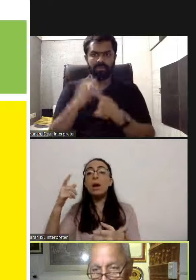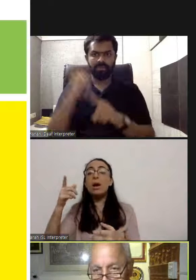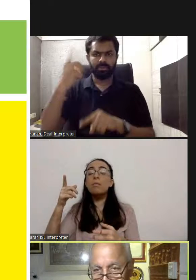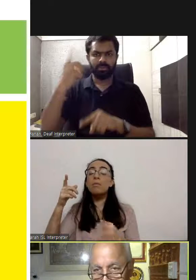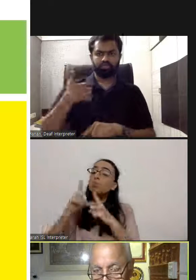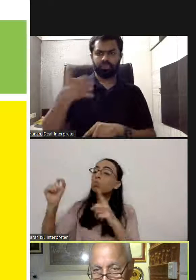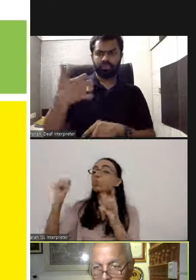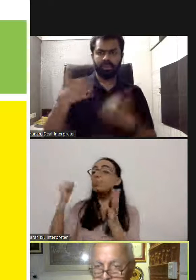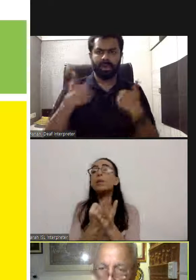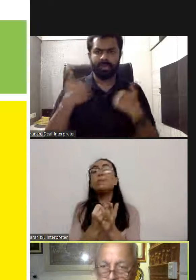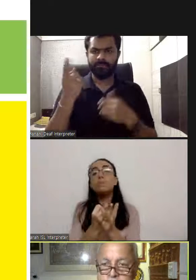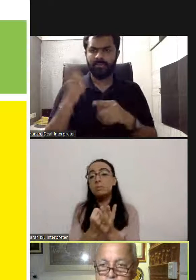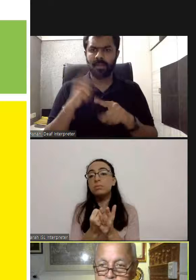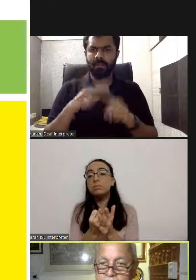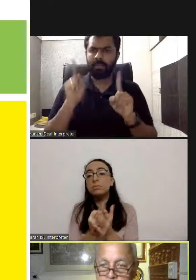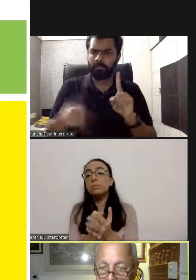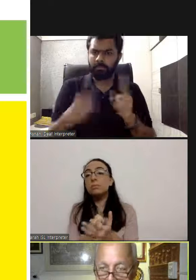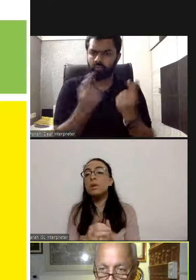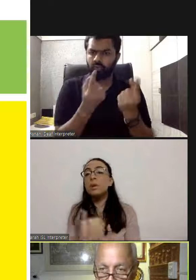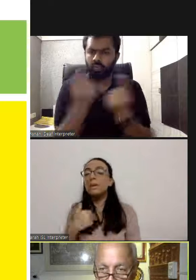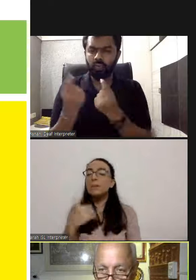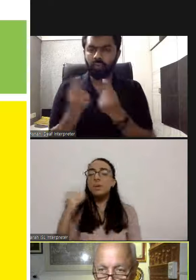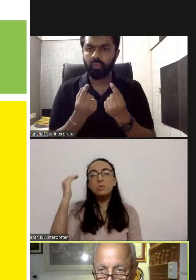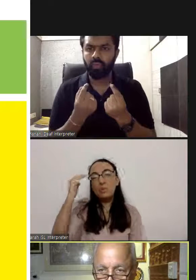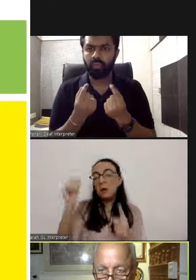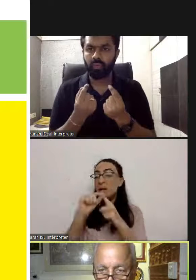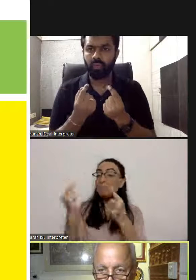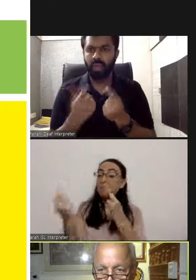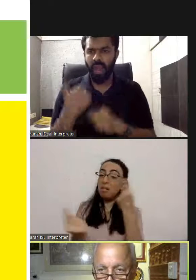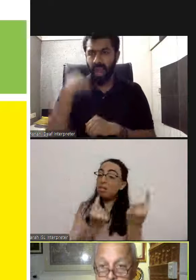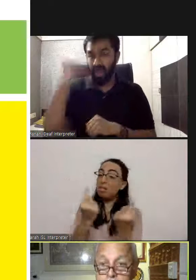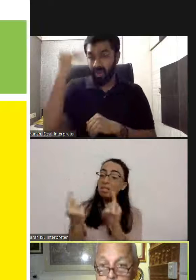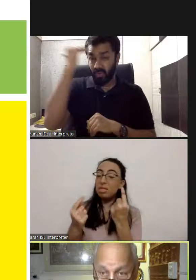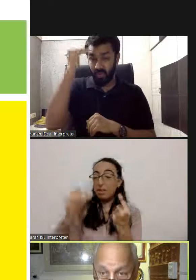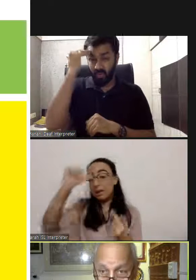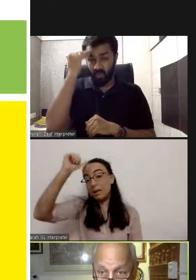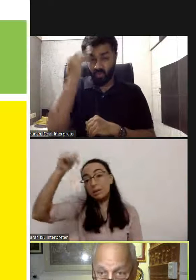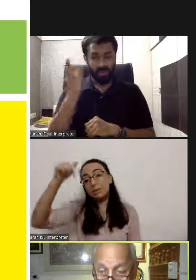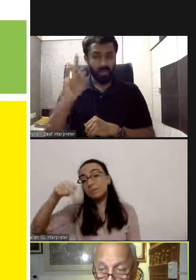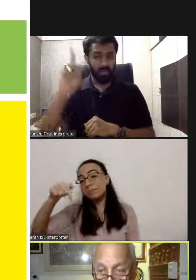important. I know it's bad politics, but it is good